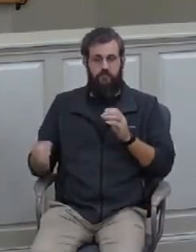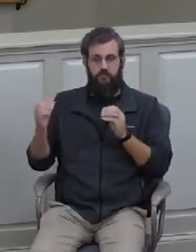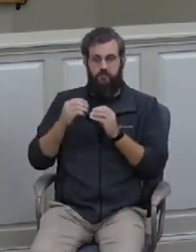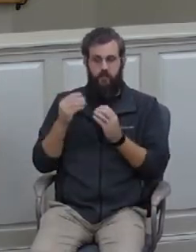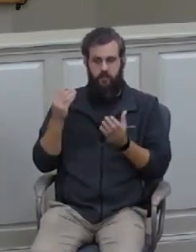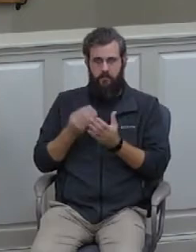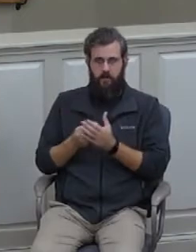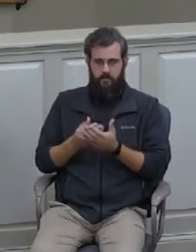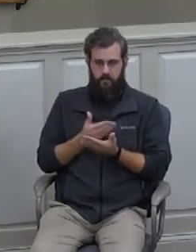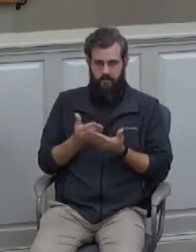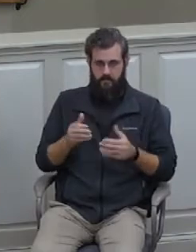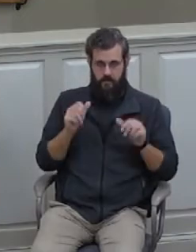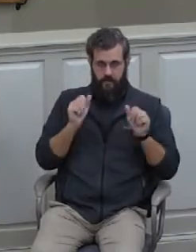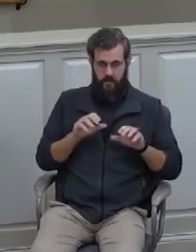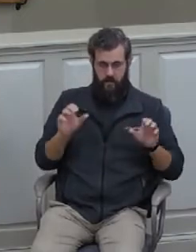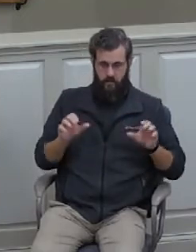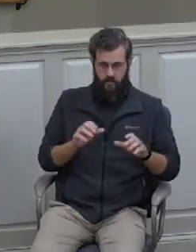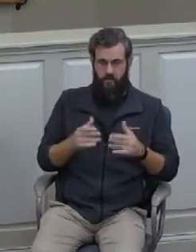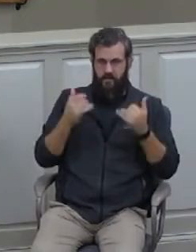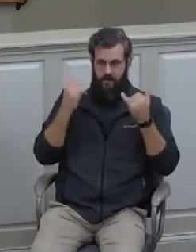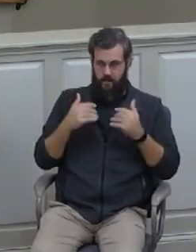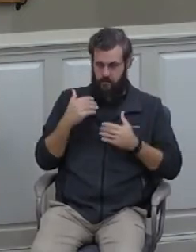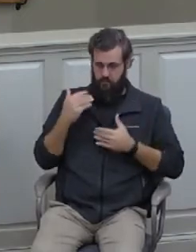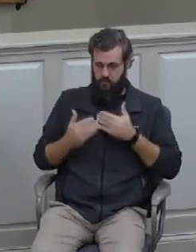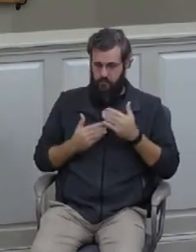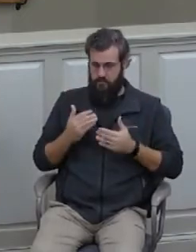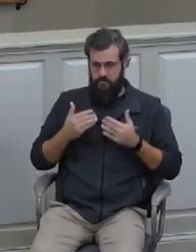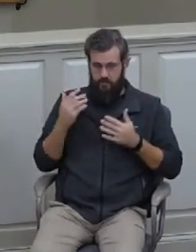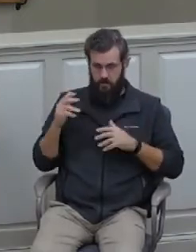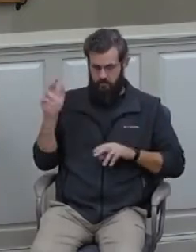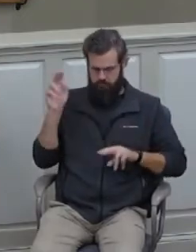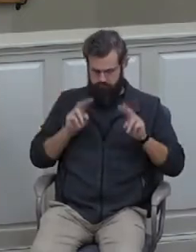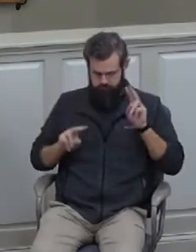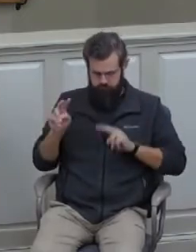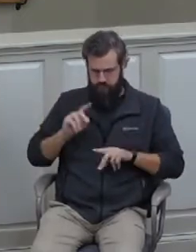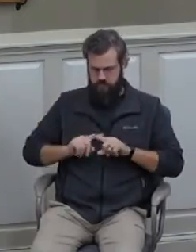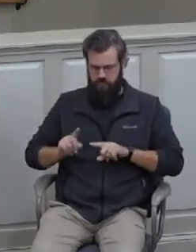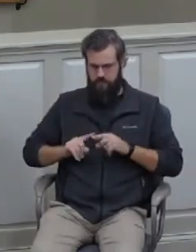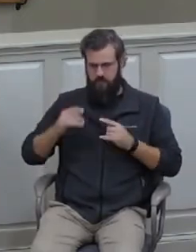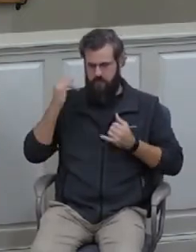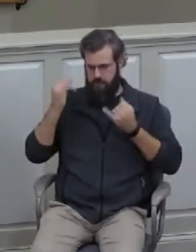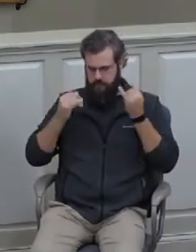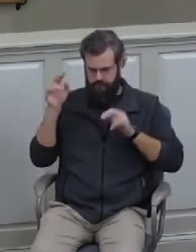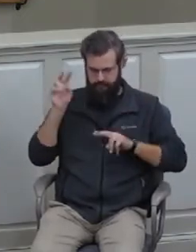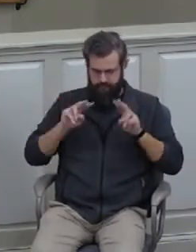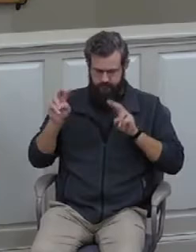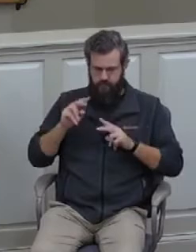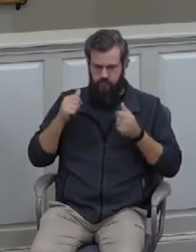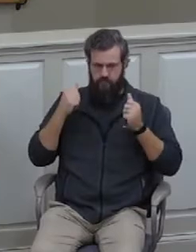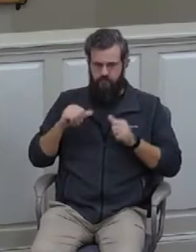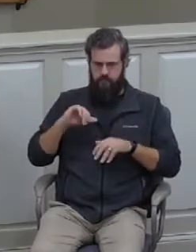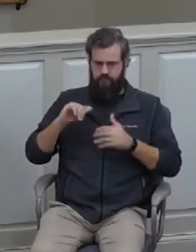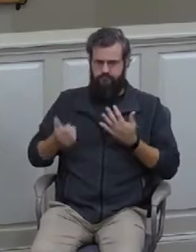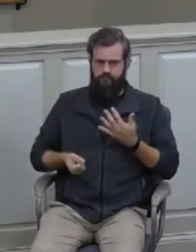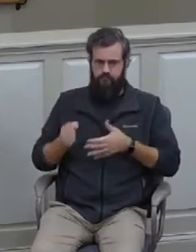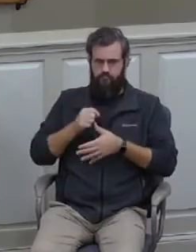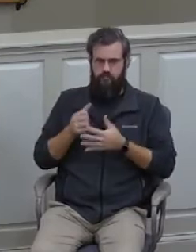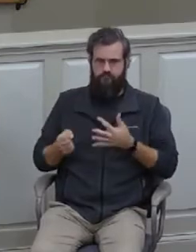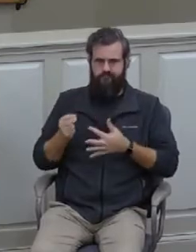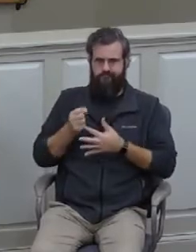things we can do. But we're still in the process of looking at the different ideas and shortlisting some things to come back to